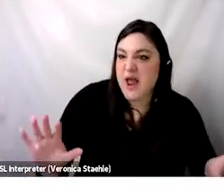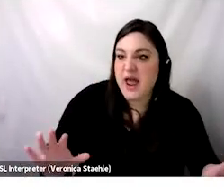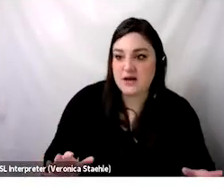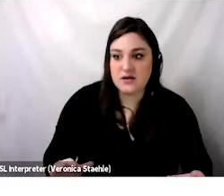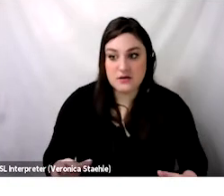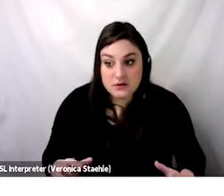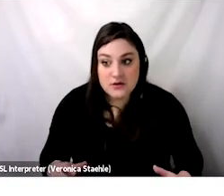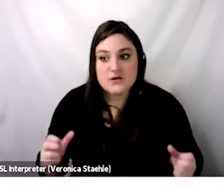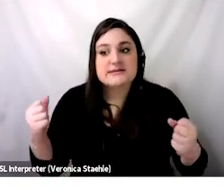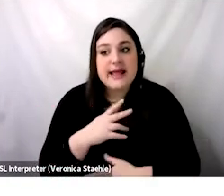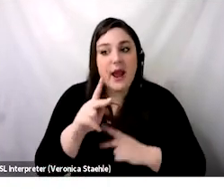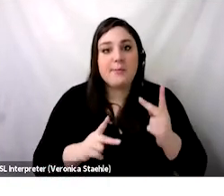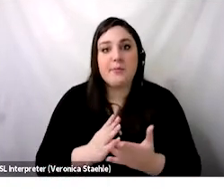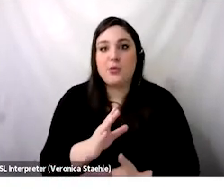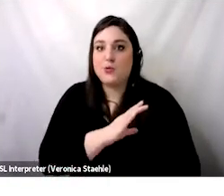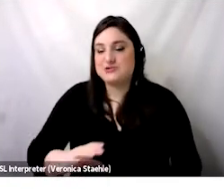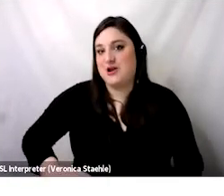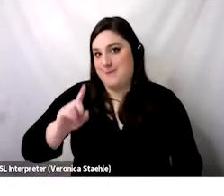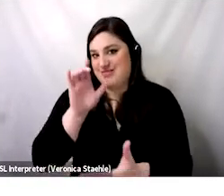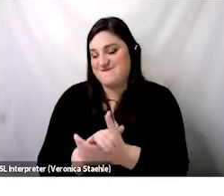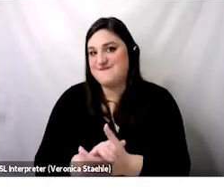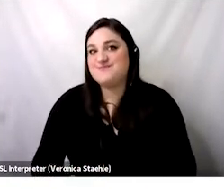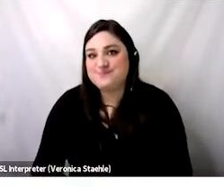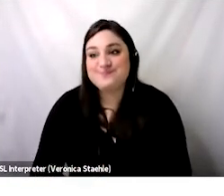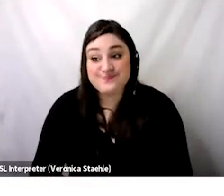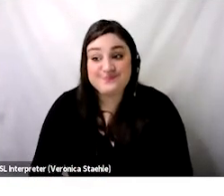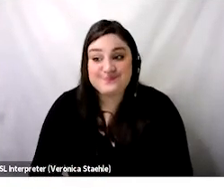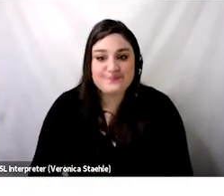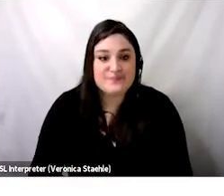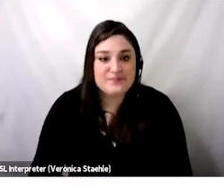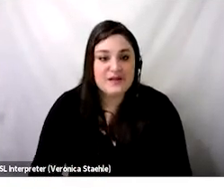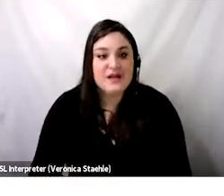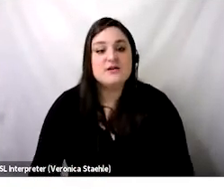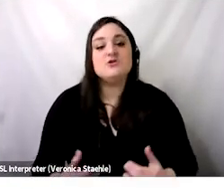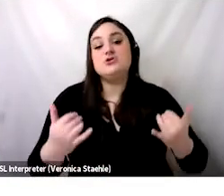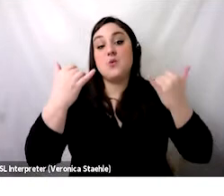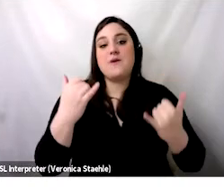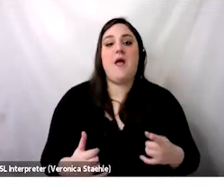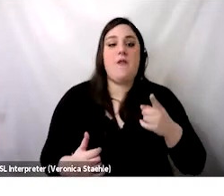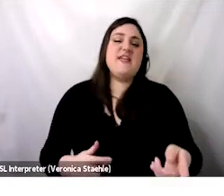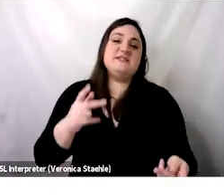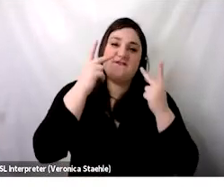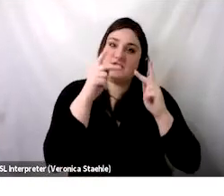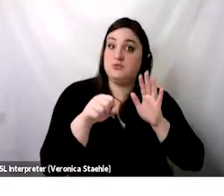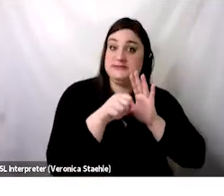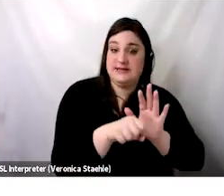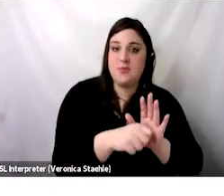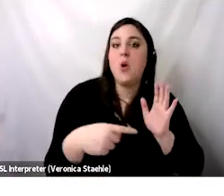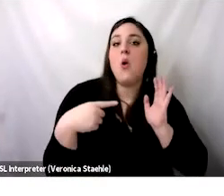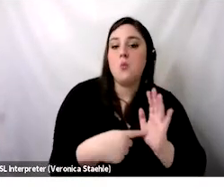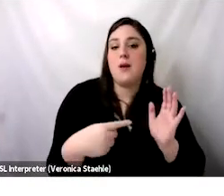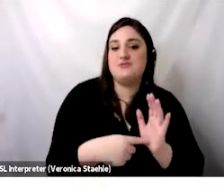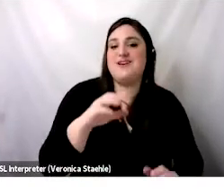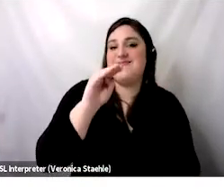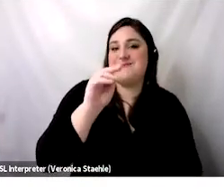Next, for those who have seen this time and time again, this is the symbol of manifest destiny. It was a portrait